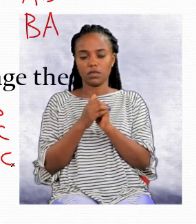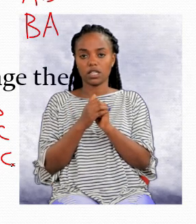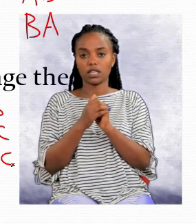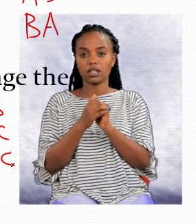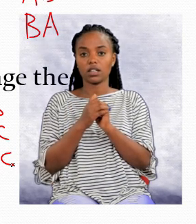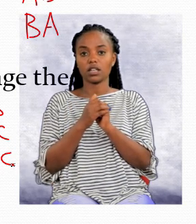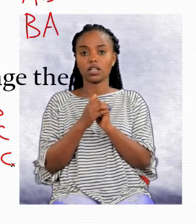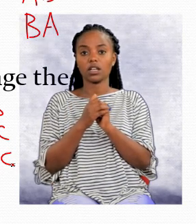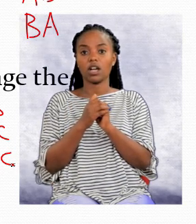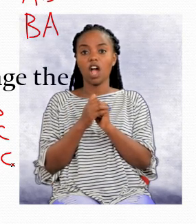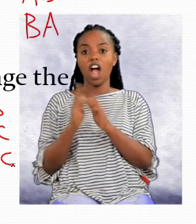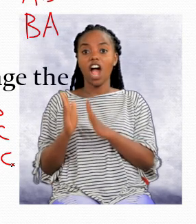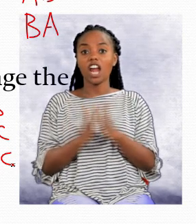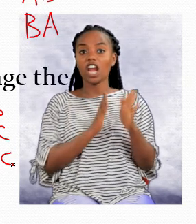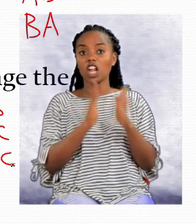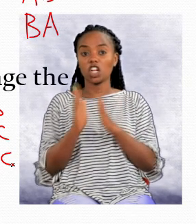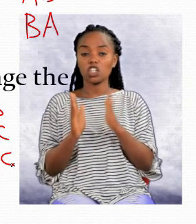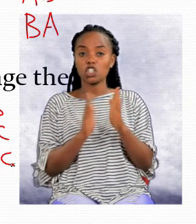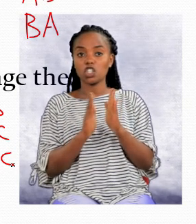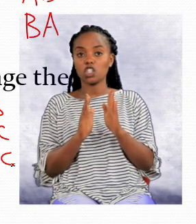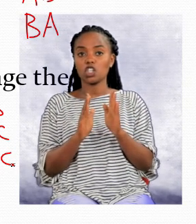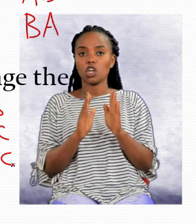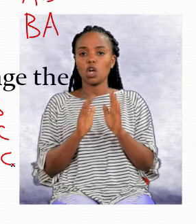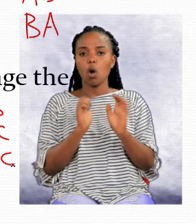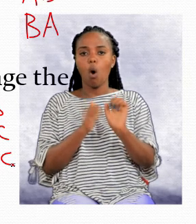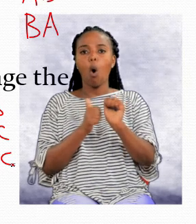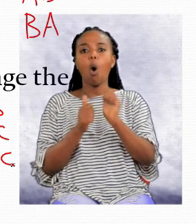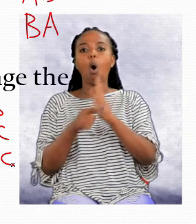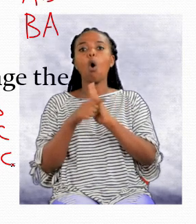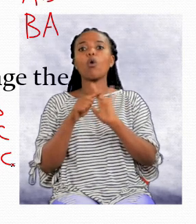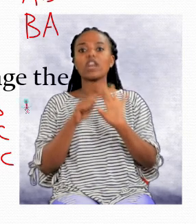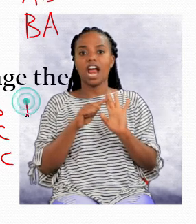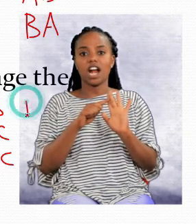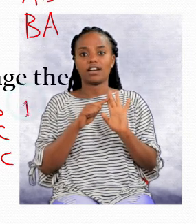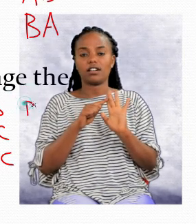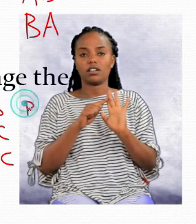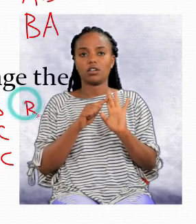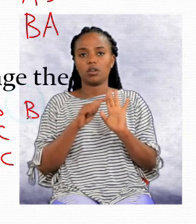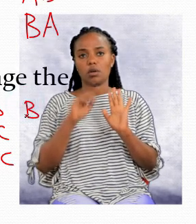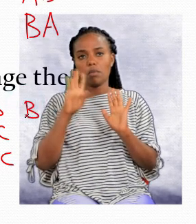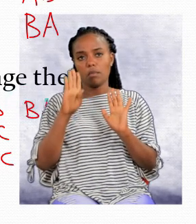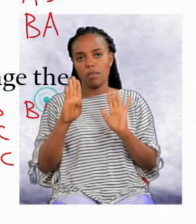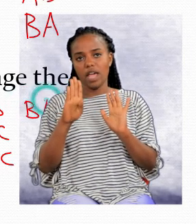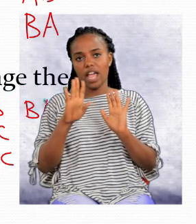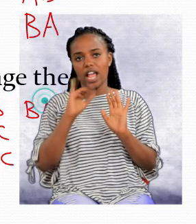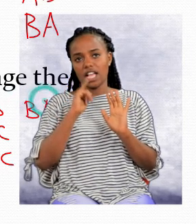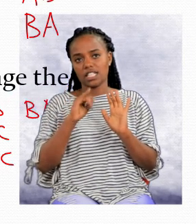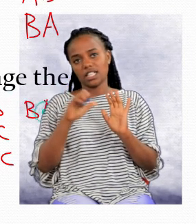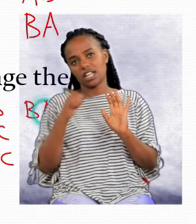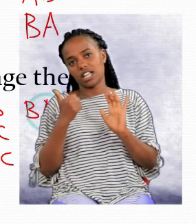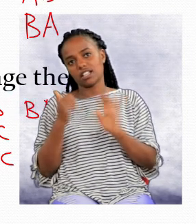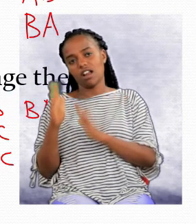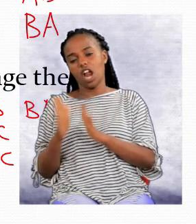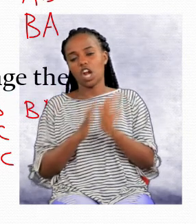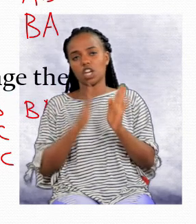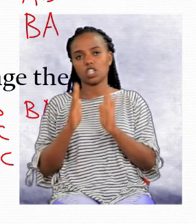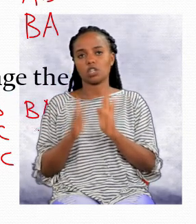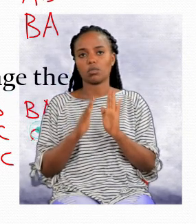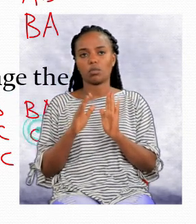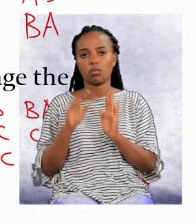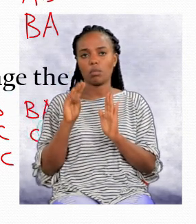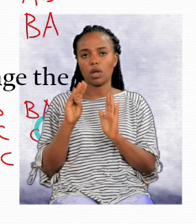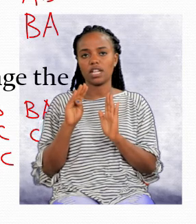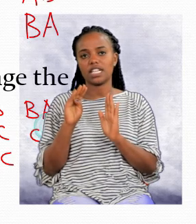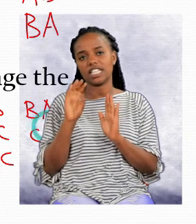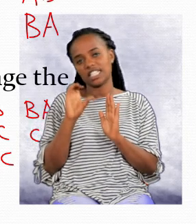permutation considers order, so B is also another arrangement, and C is